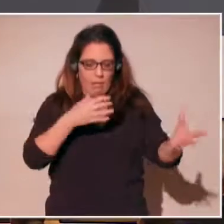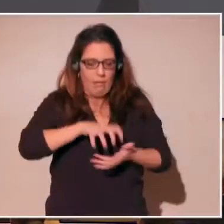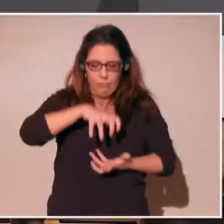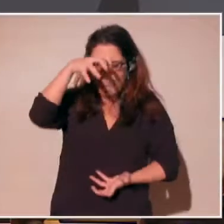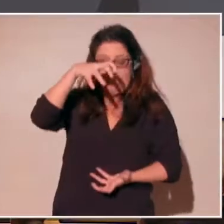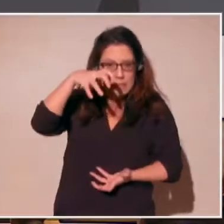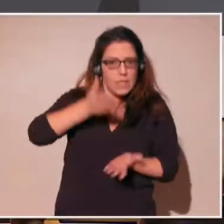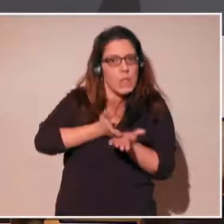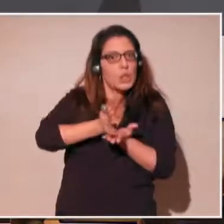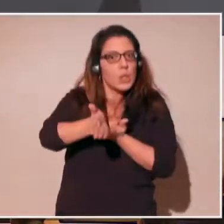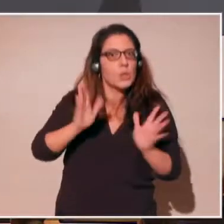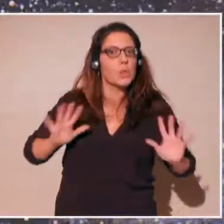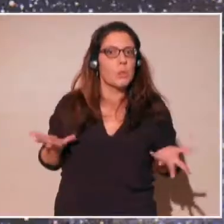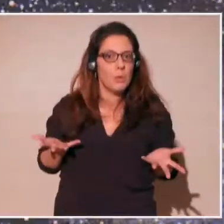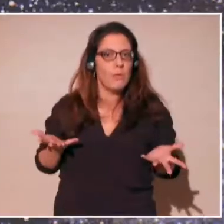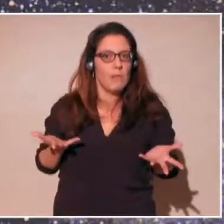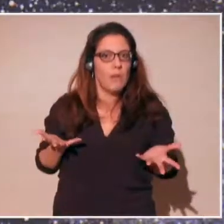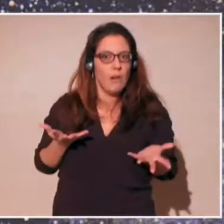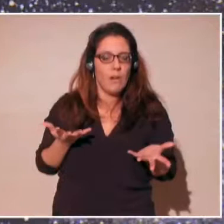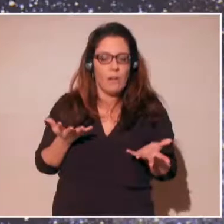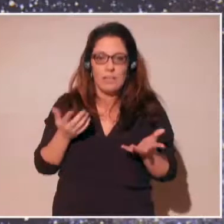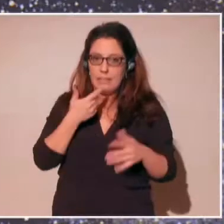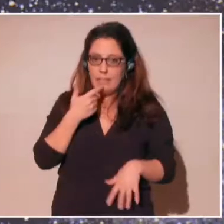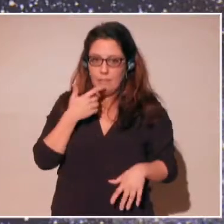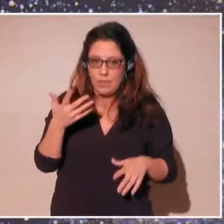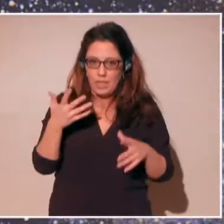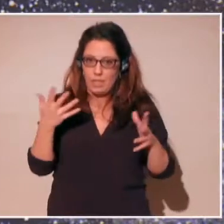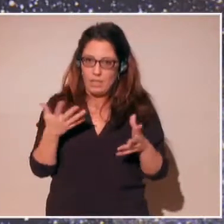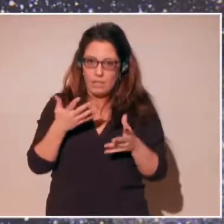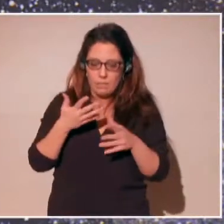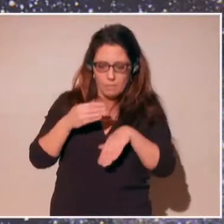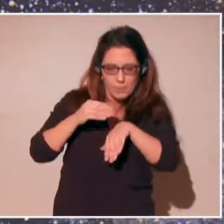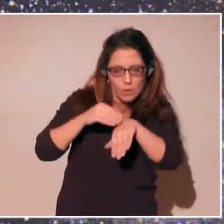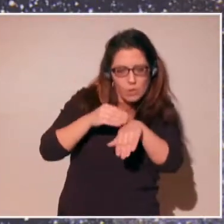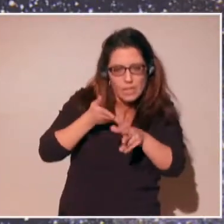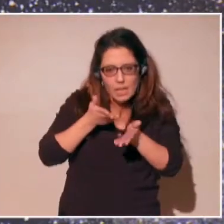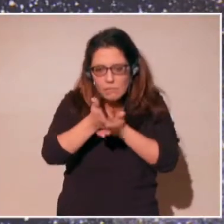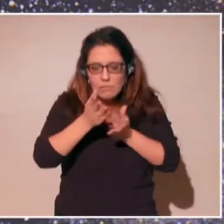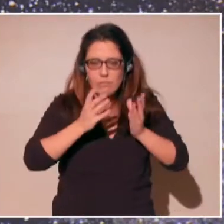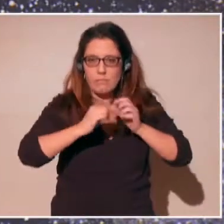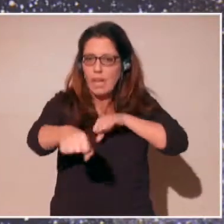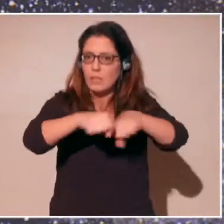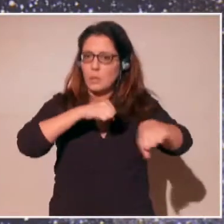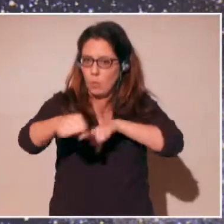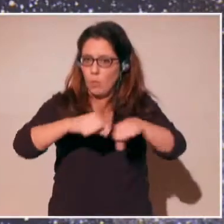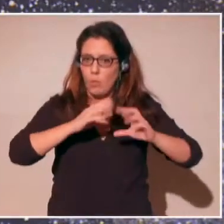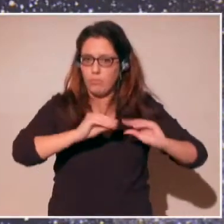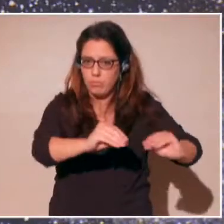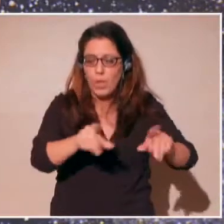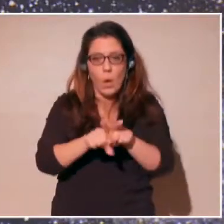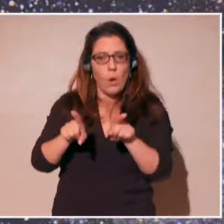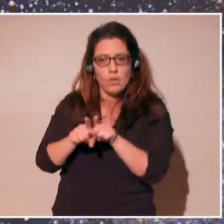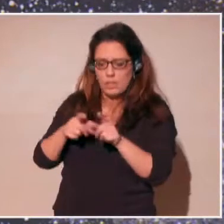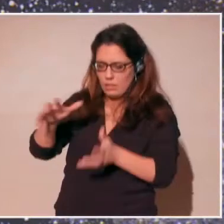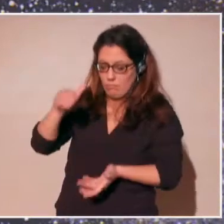find a meaning to all that. Finding a meaning is being able to formulate guidelines